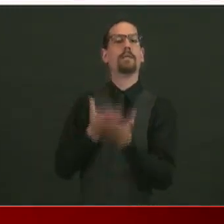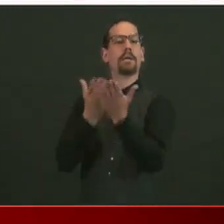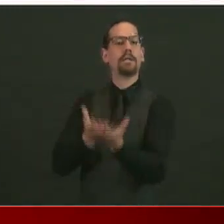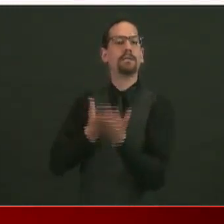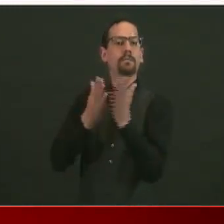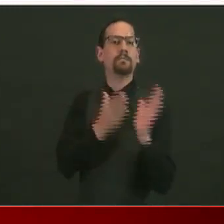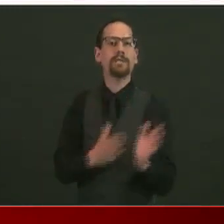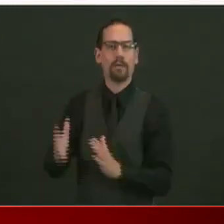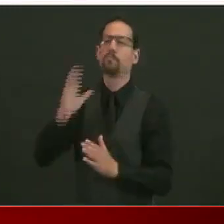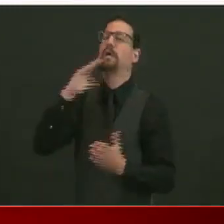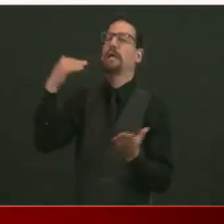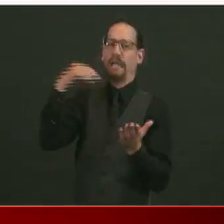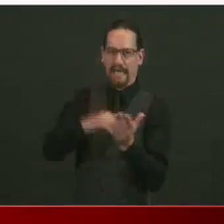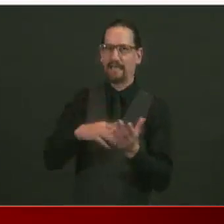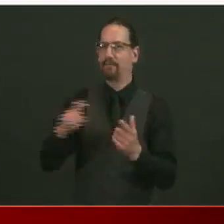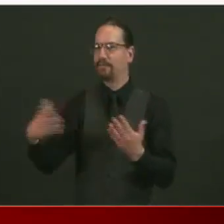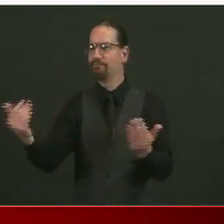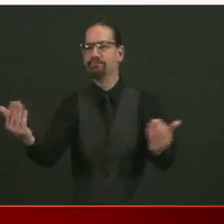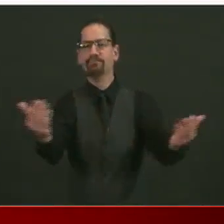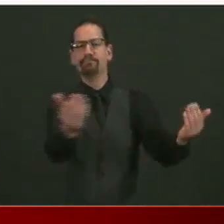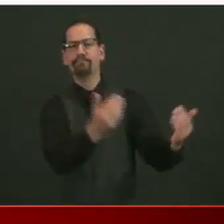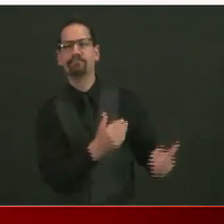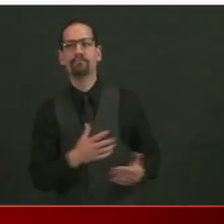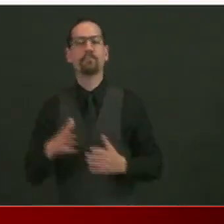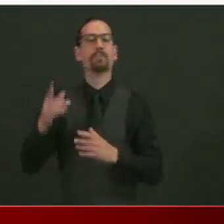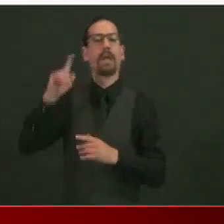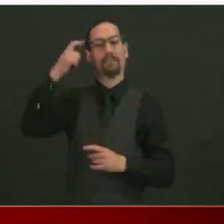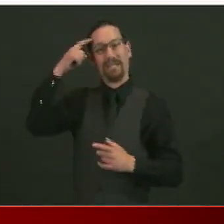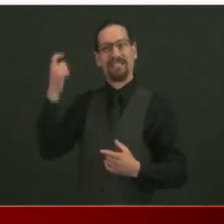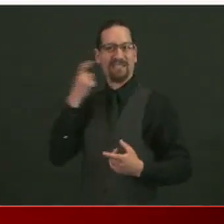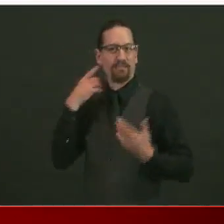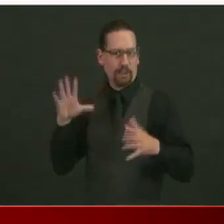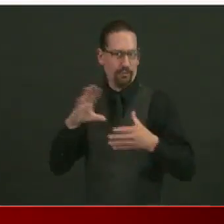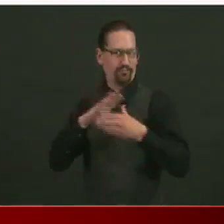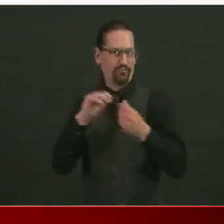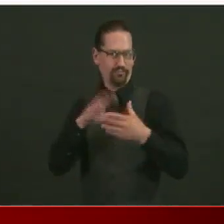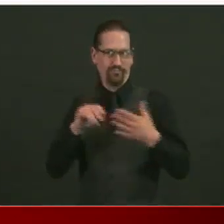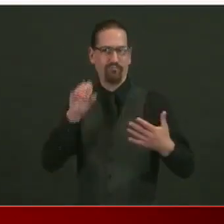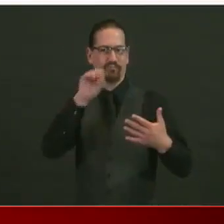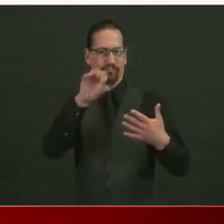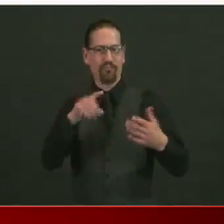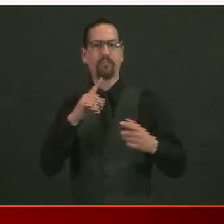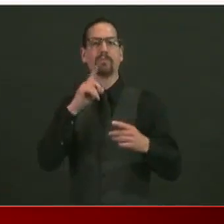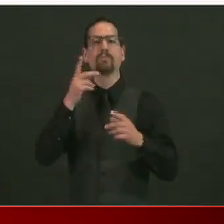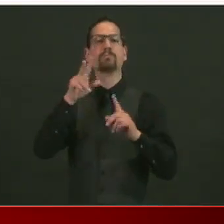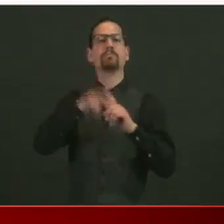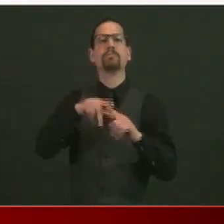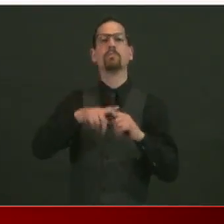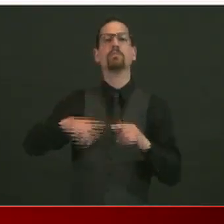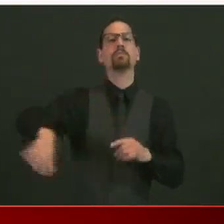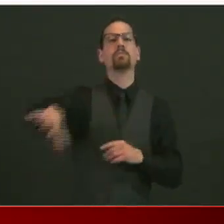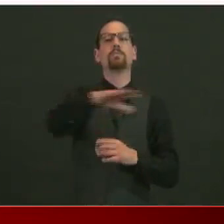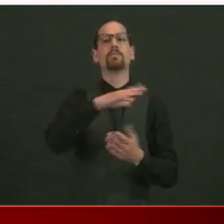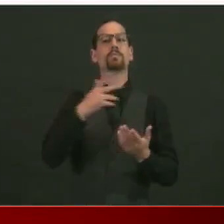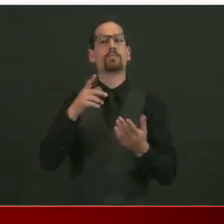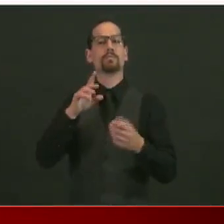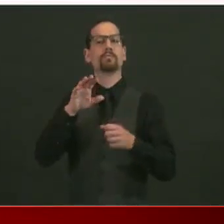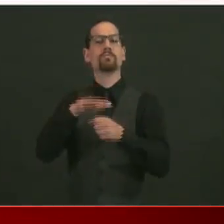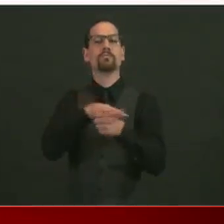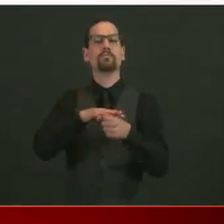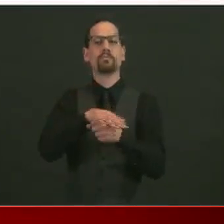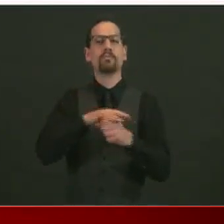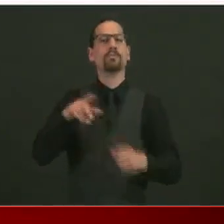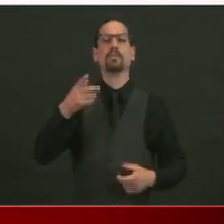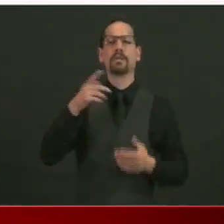plans, but it's really important, all the districts will be assigned a person from RIDE that will work. We've already started bringing small groups